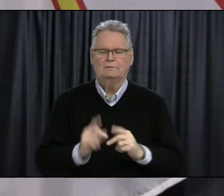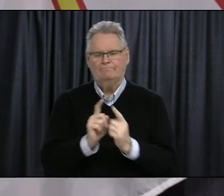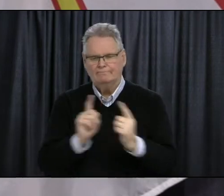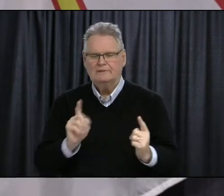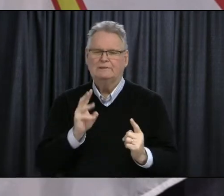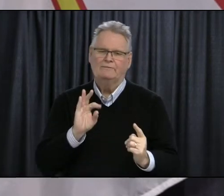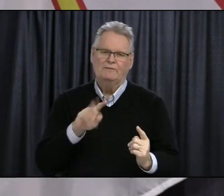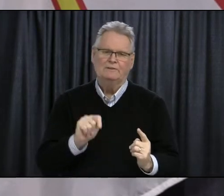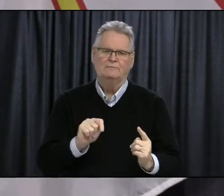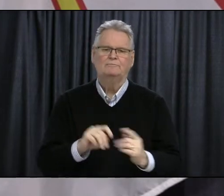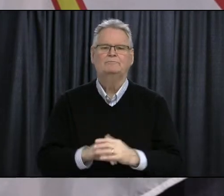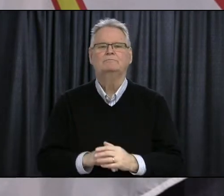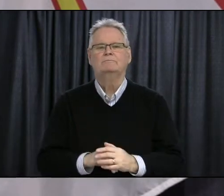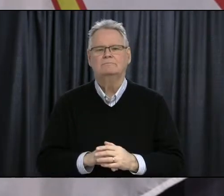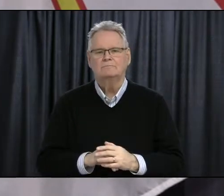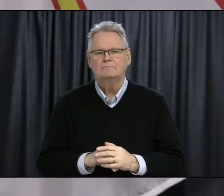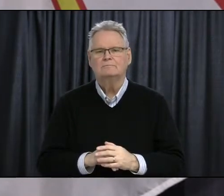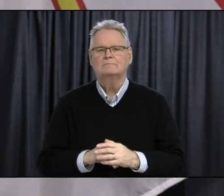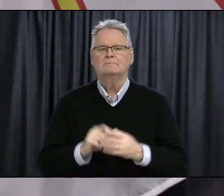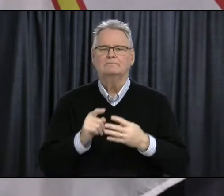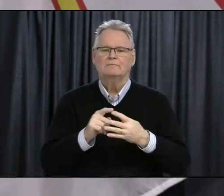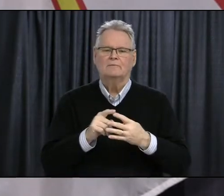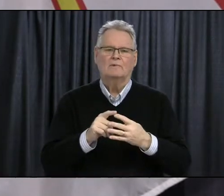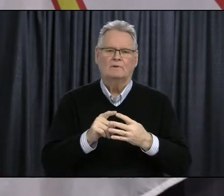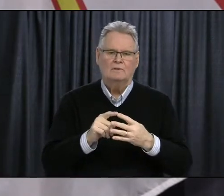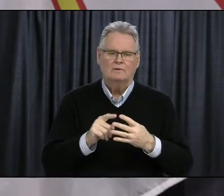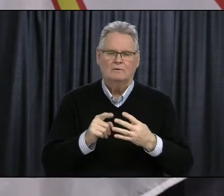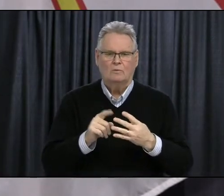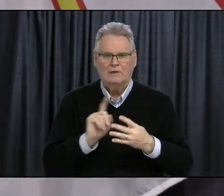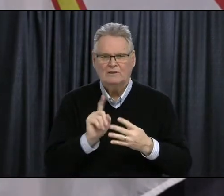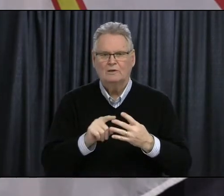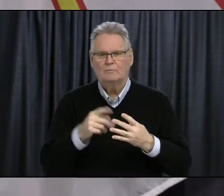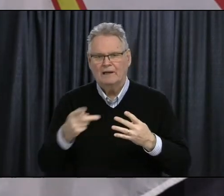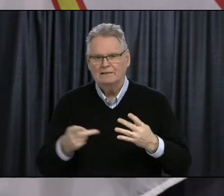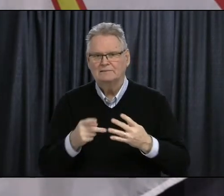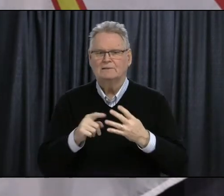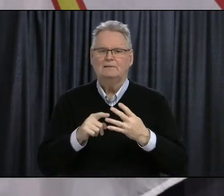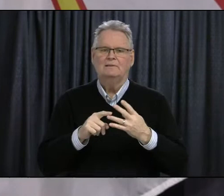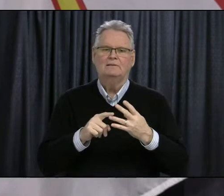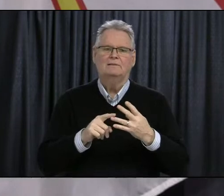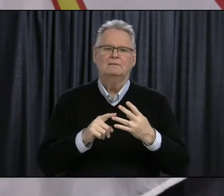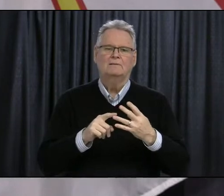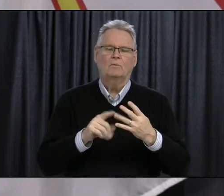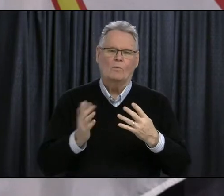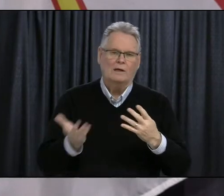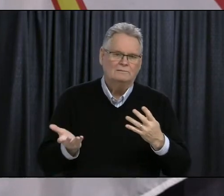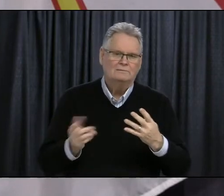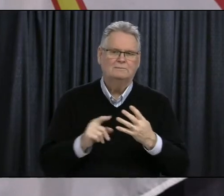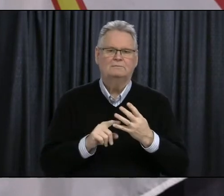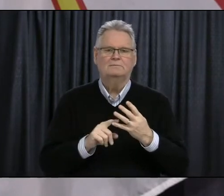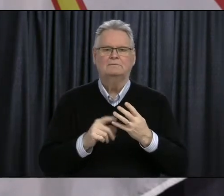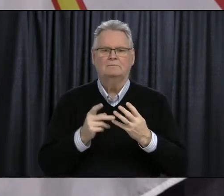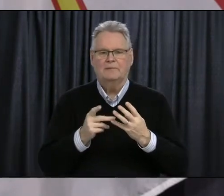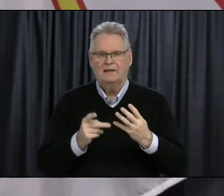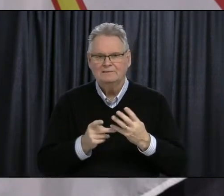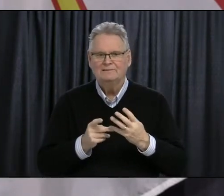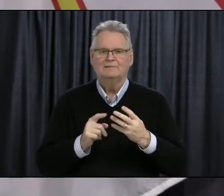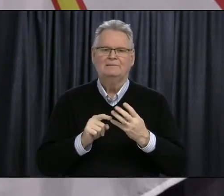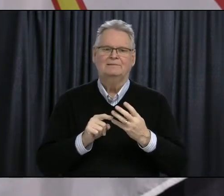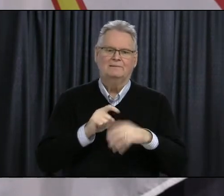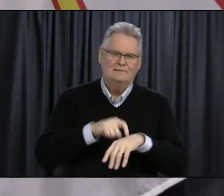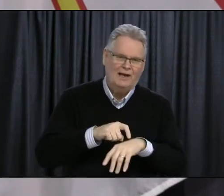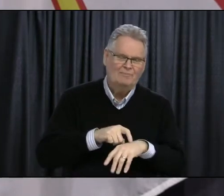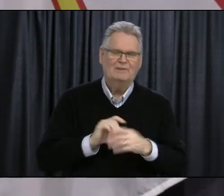in places with people who are not our close contact, we need to minimize interactions in terms of proximity,